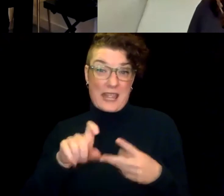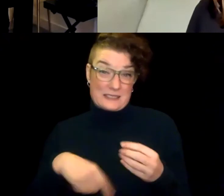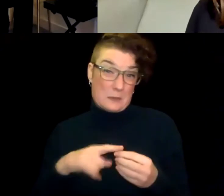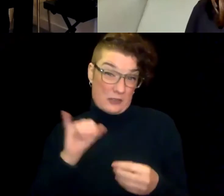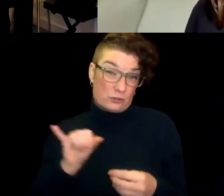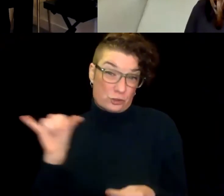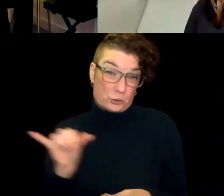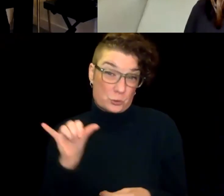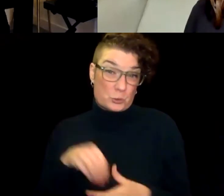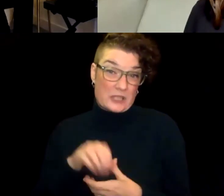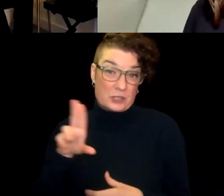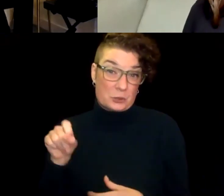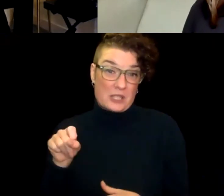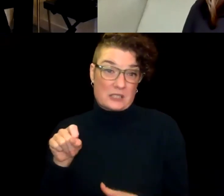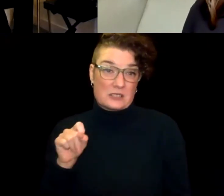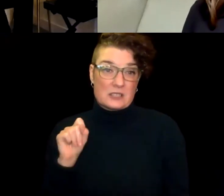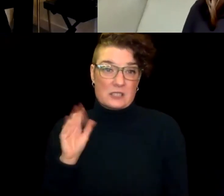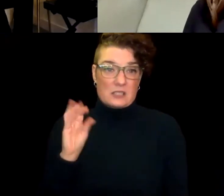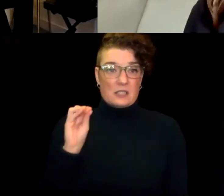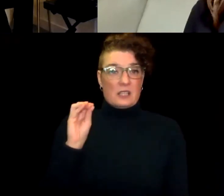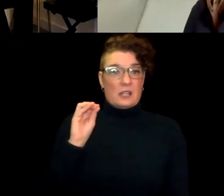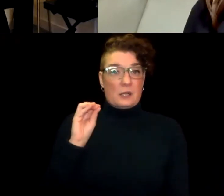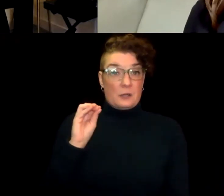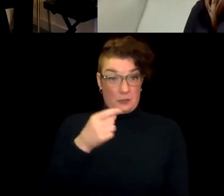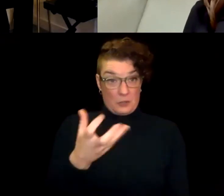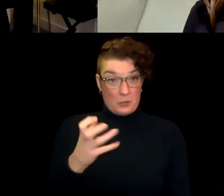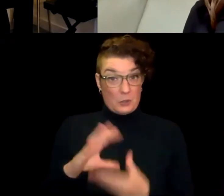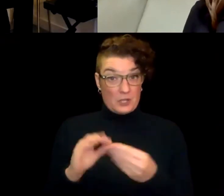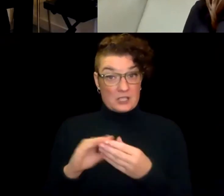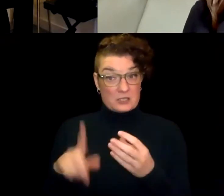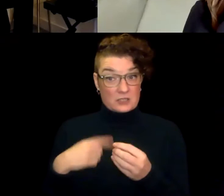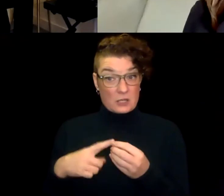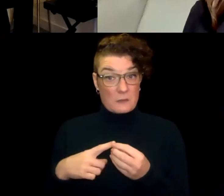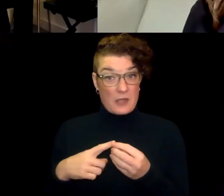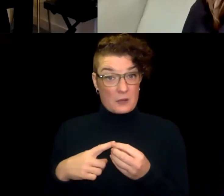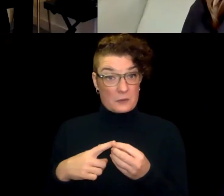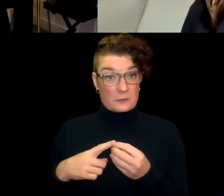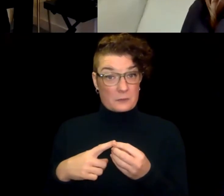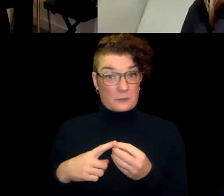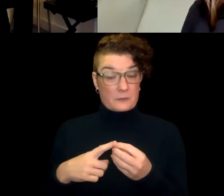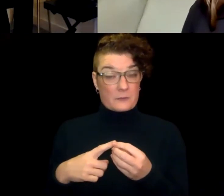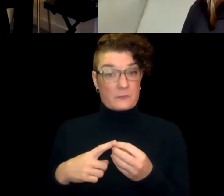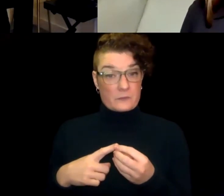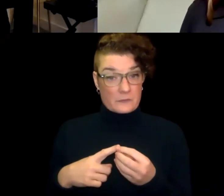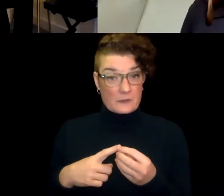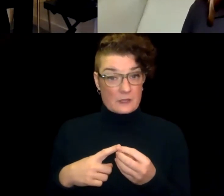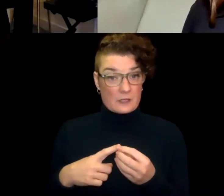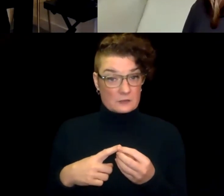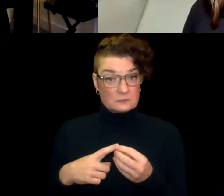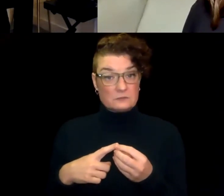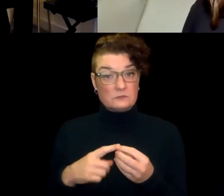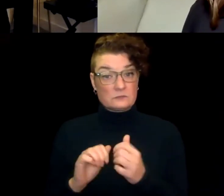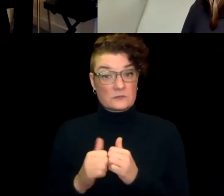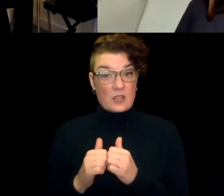in the United States. So do you want to talk about the sort of the